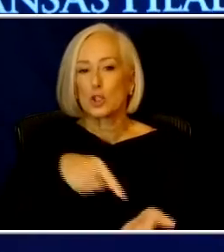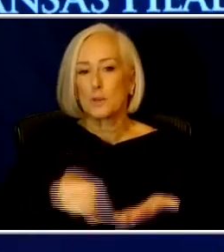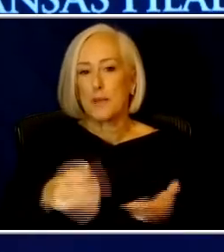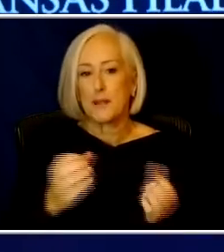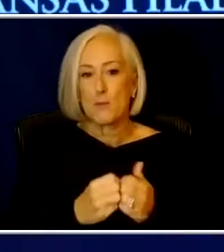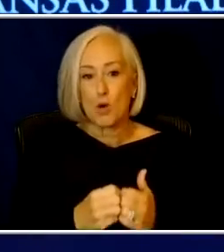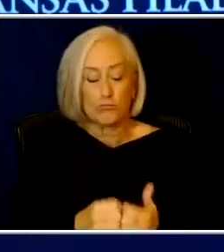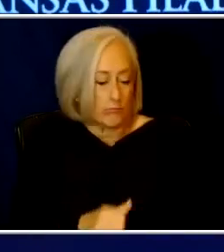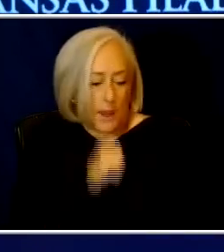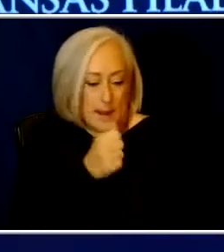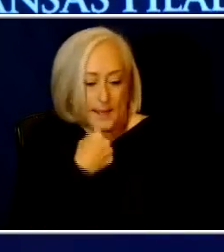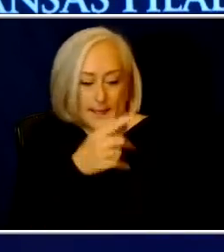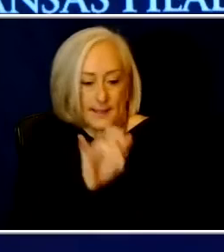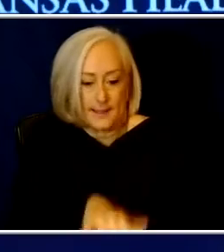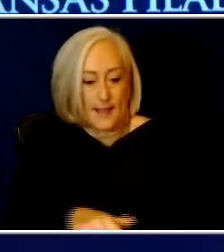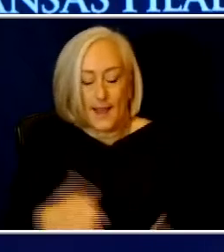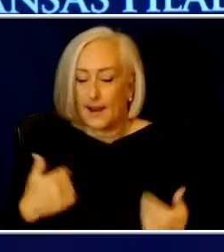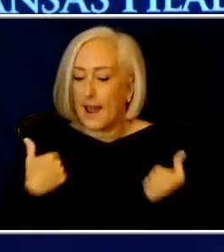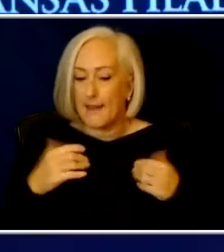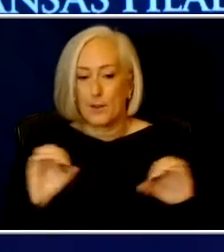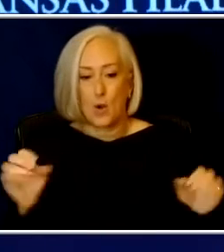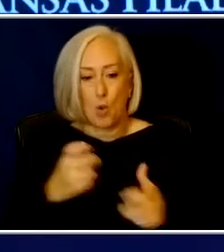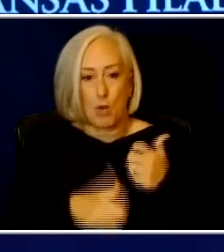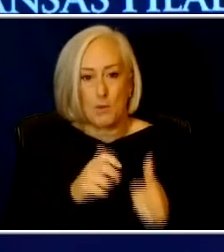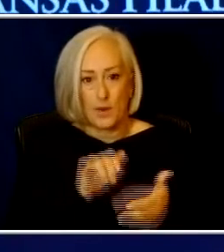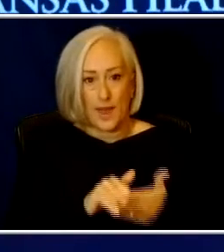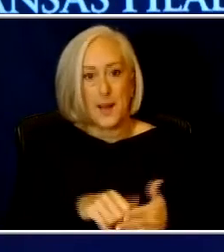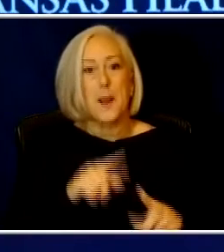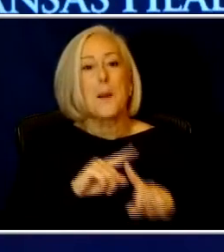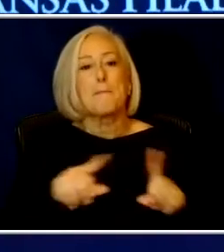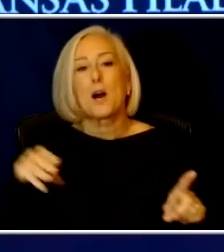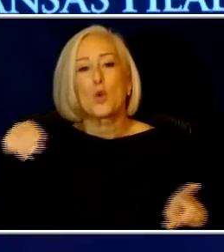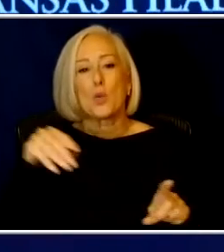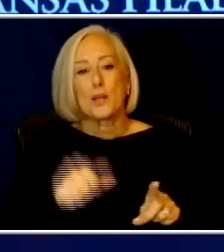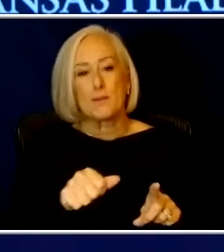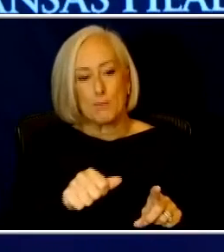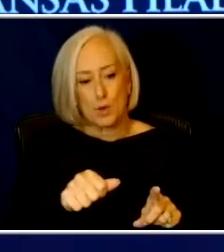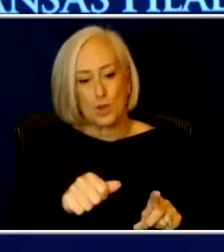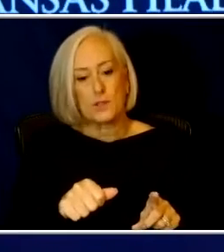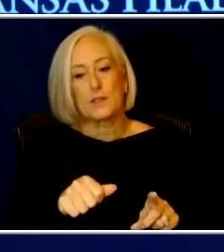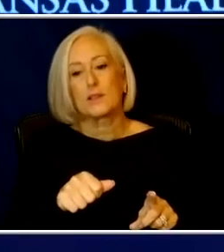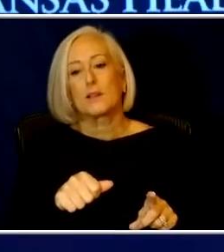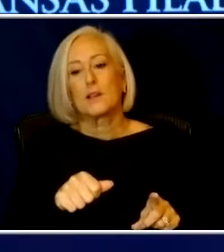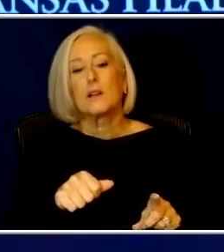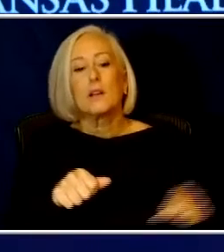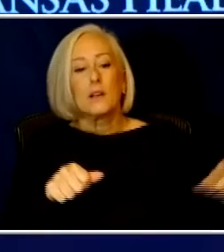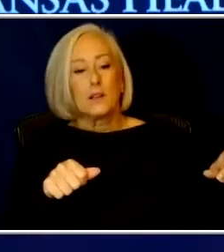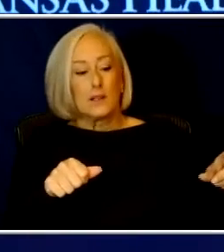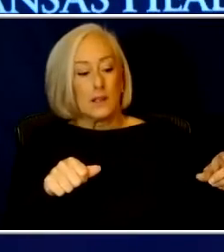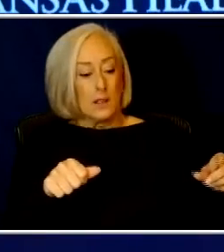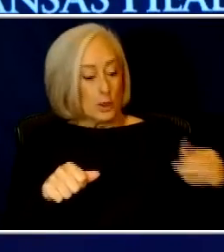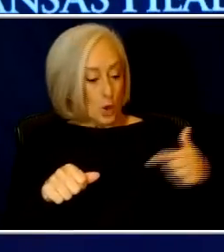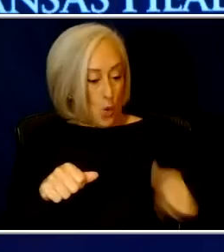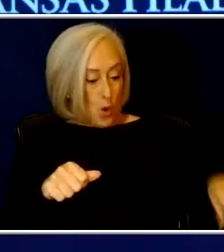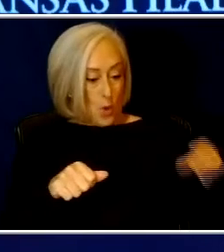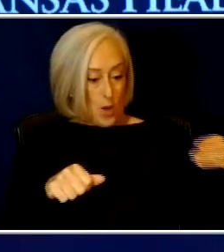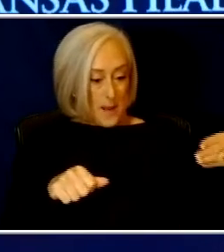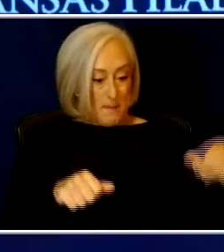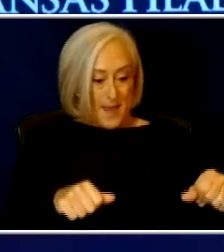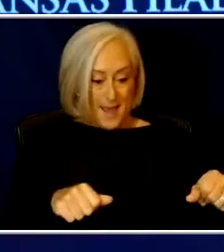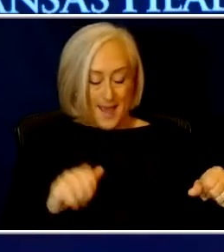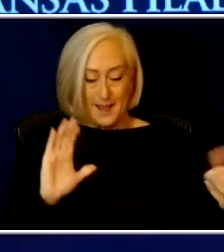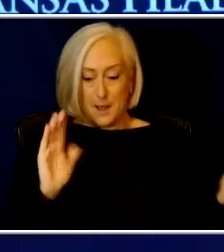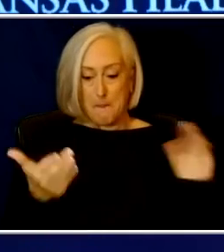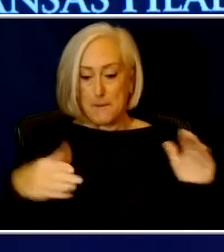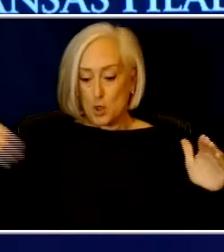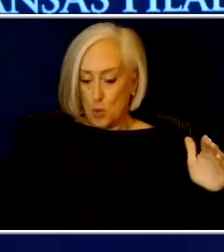with that at all. But the reimbursement does not keep up with those changes. And one of the worst offenders, frankly, is Medicare, because they continue to